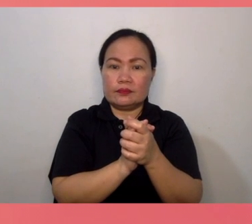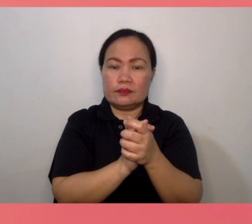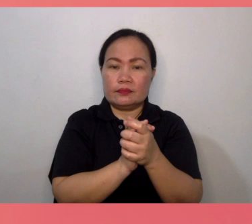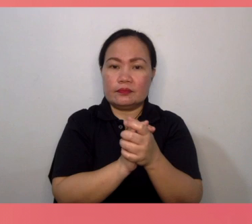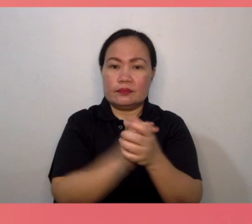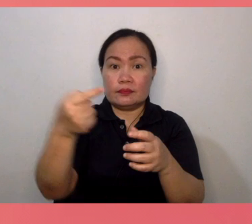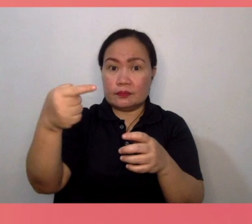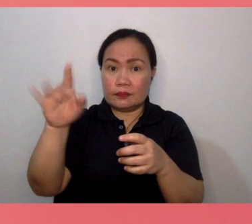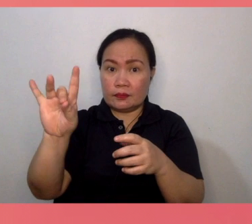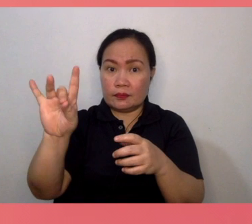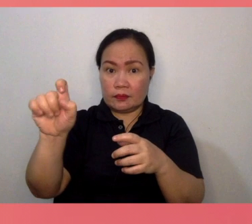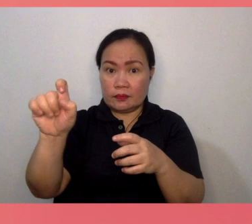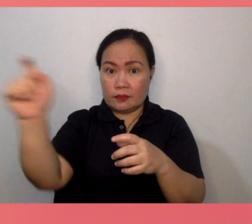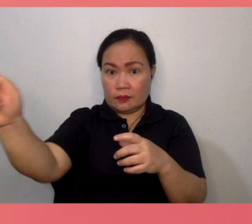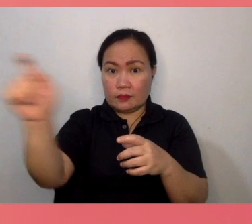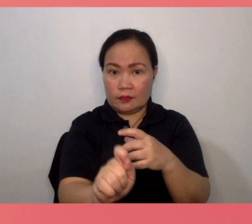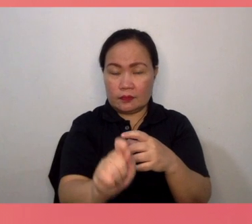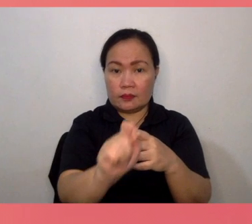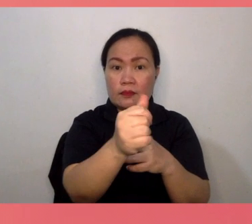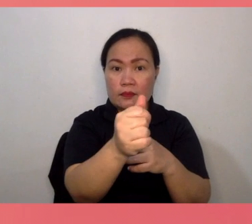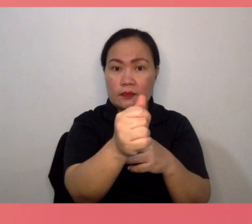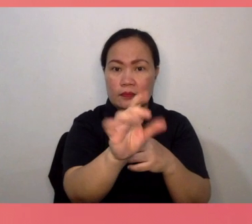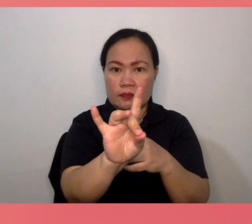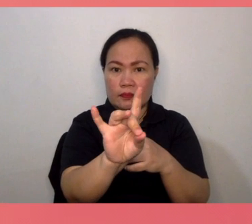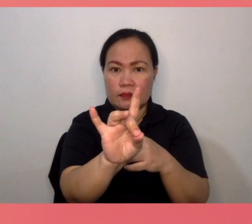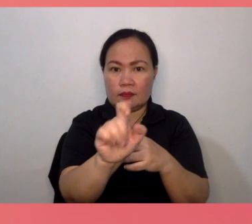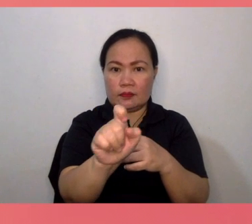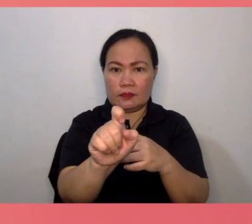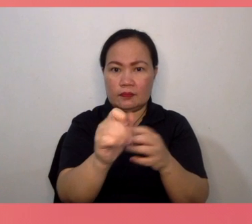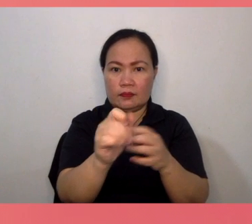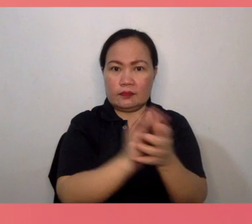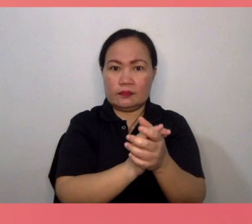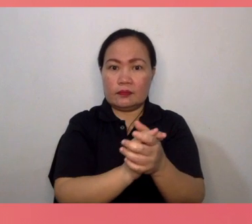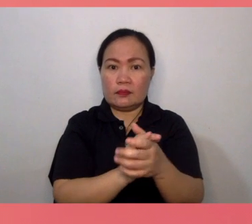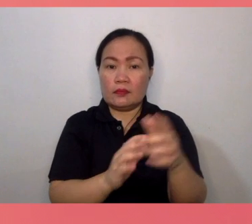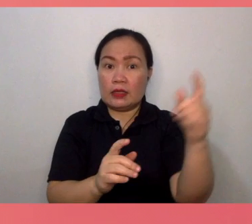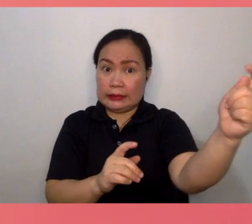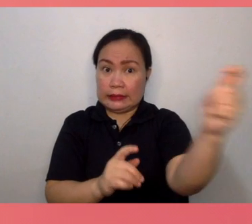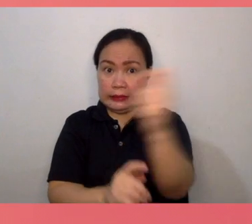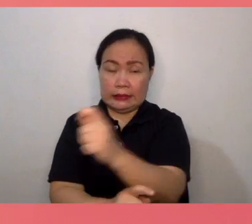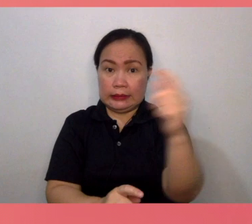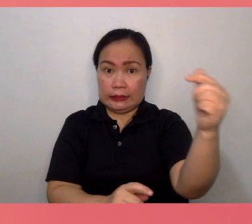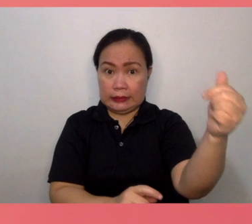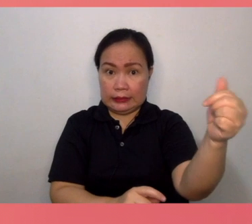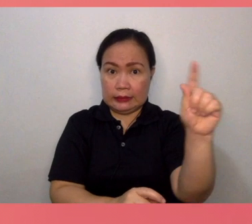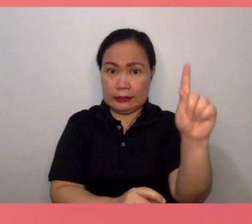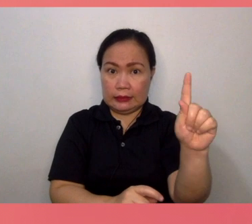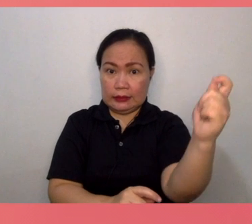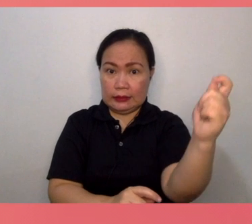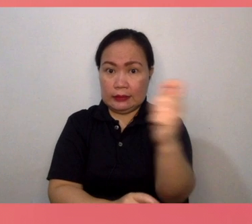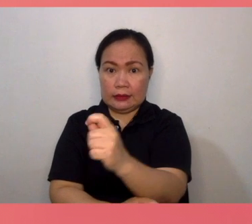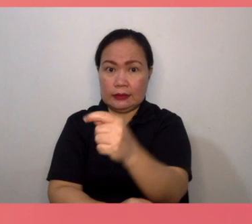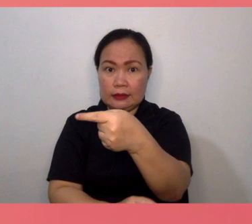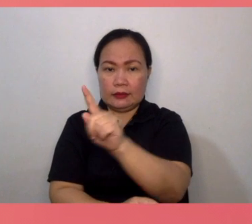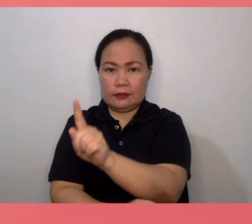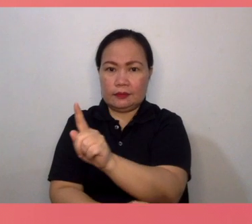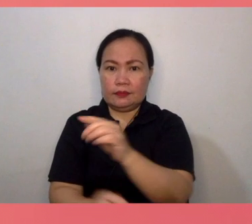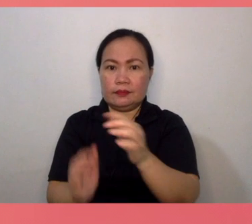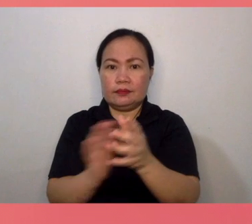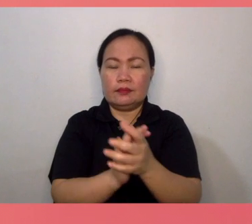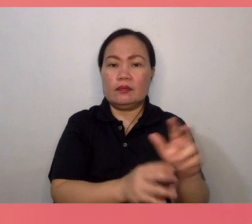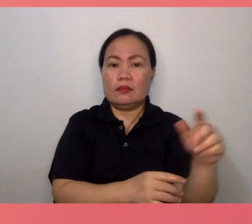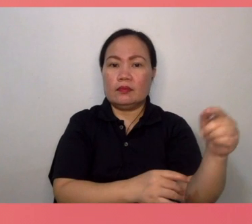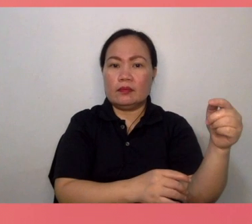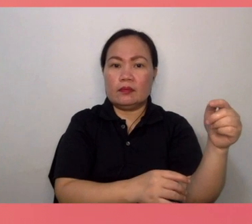tayo dito, and then 1 minus 1. Ito naman, transpose natin sa right side. So, we have 12 minus 15, that